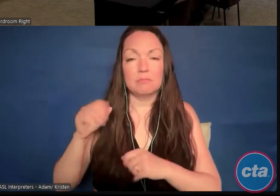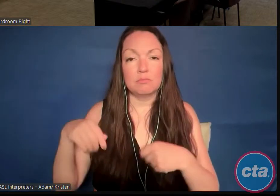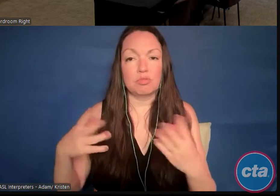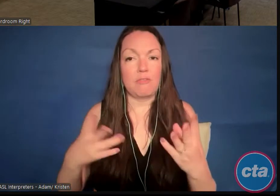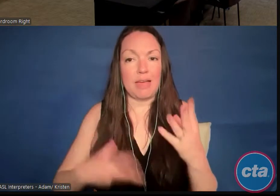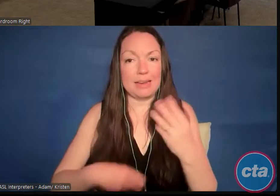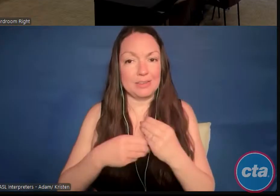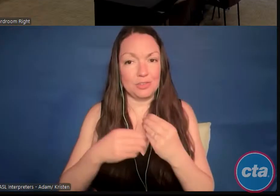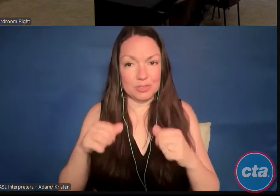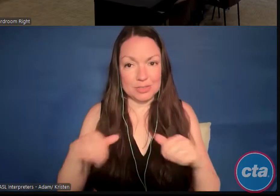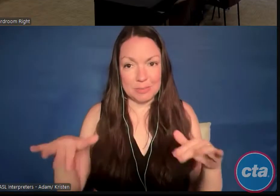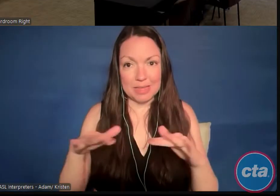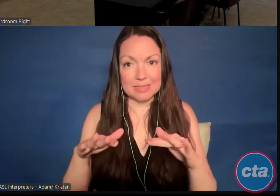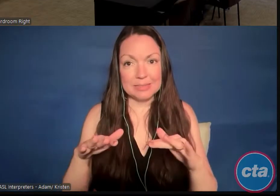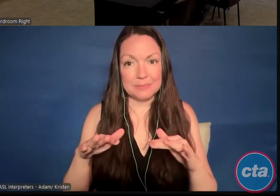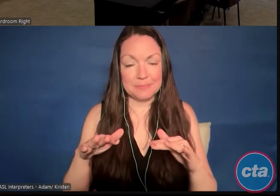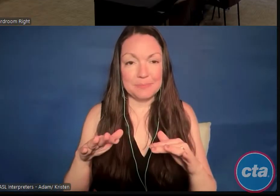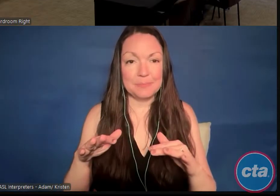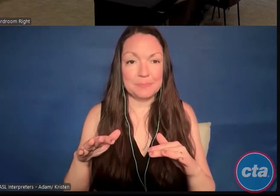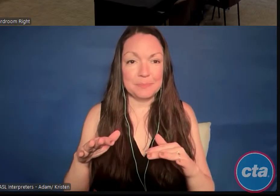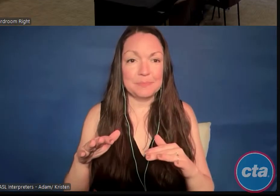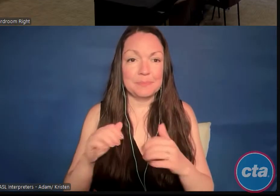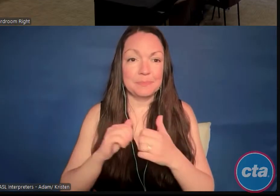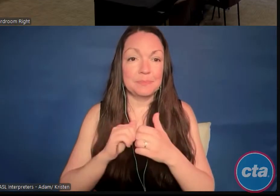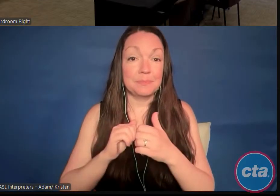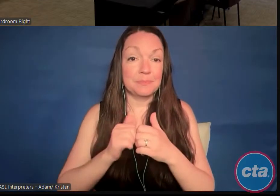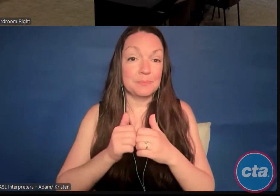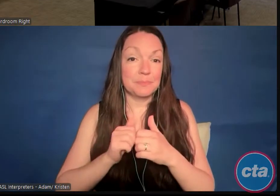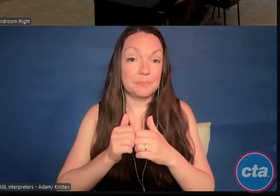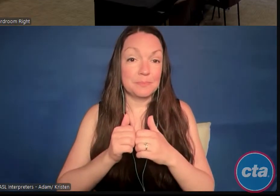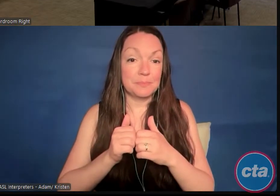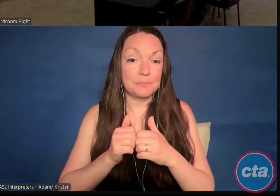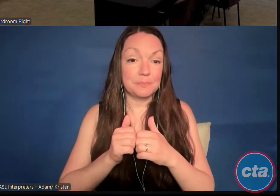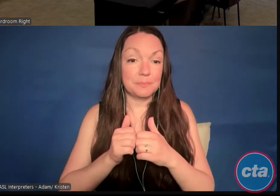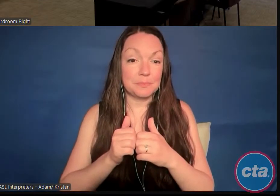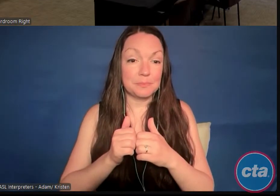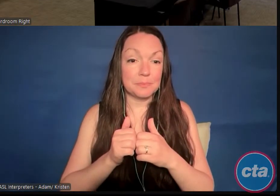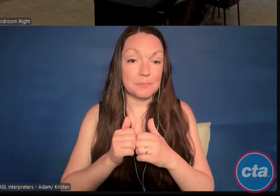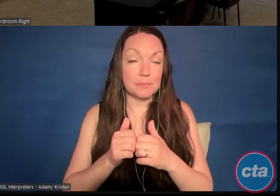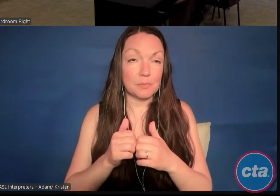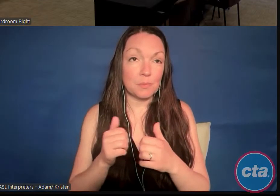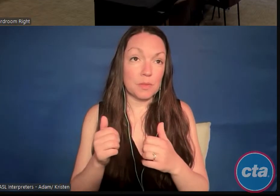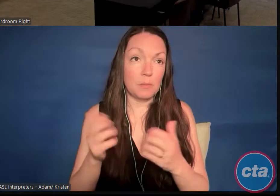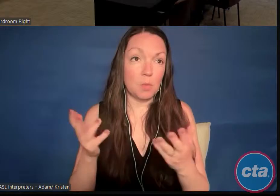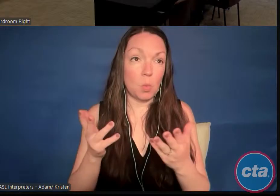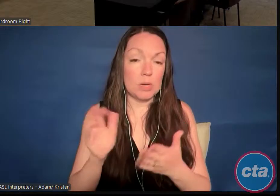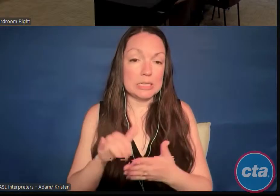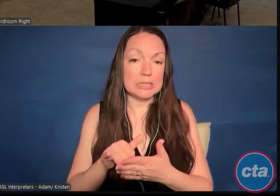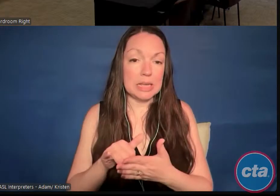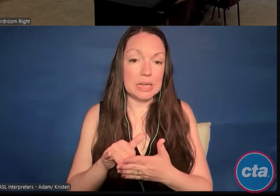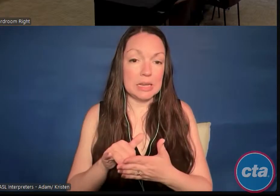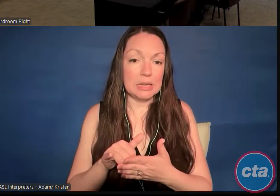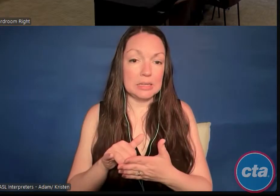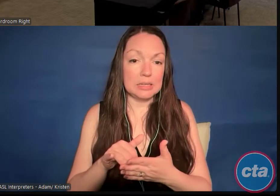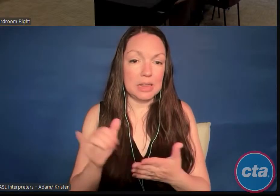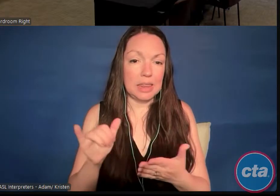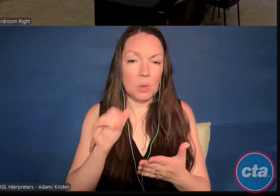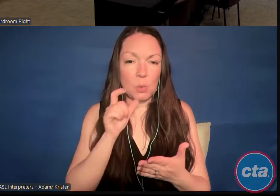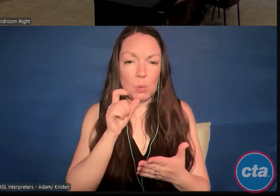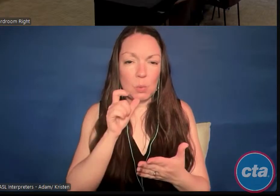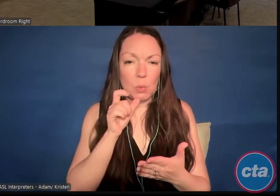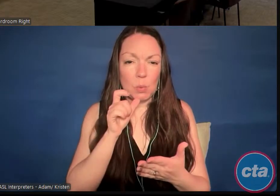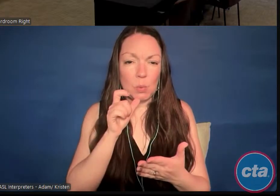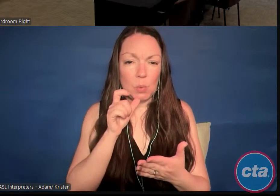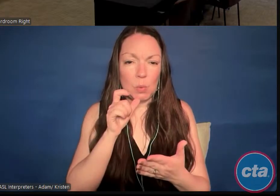that. So how, what does that, who is owning